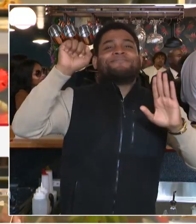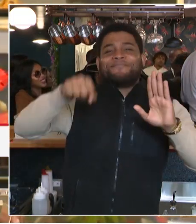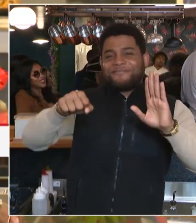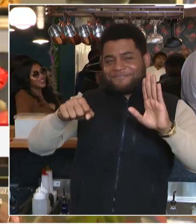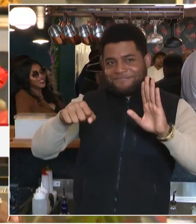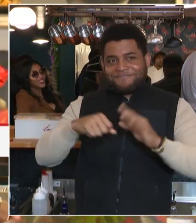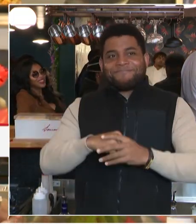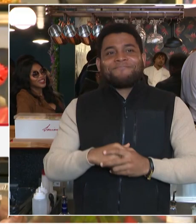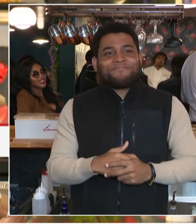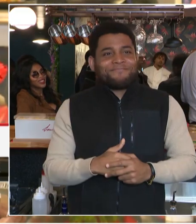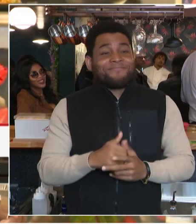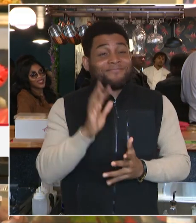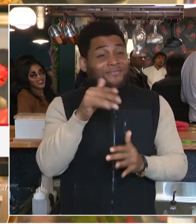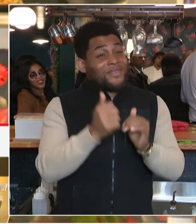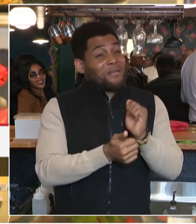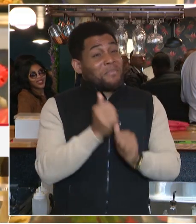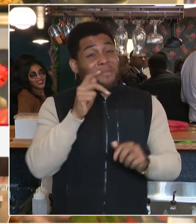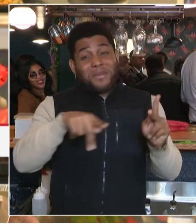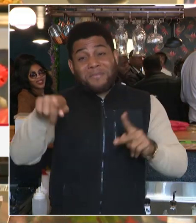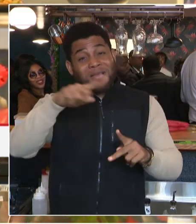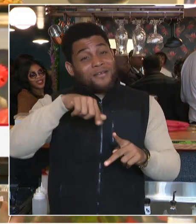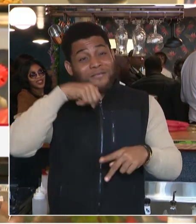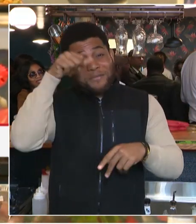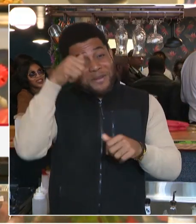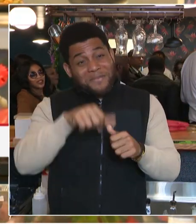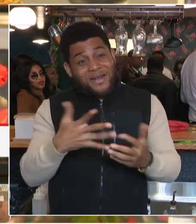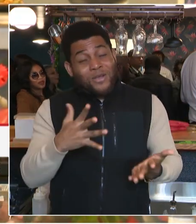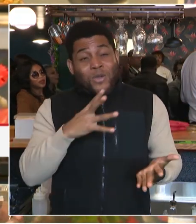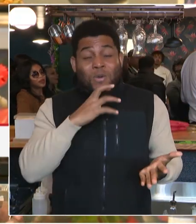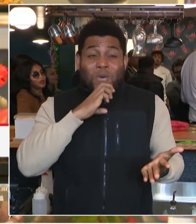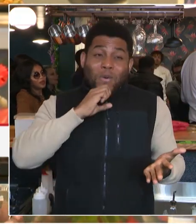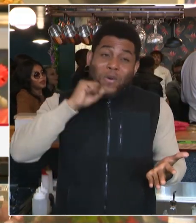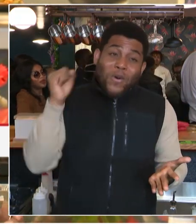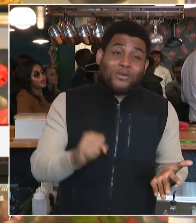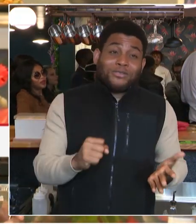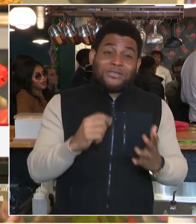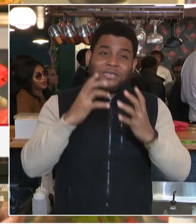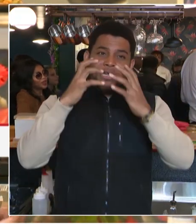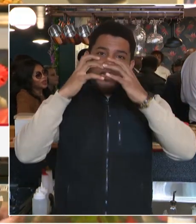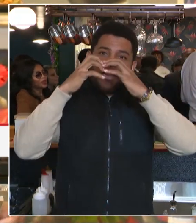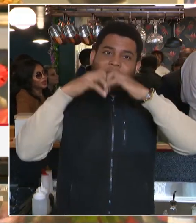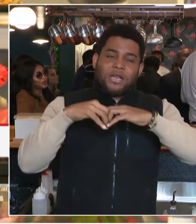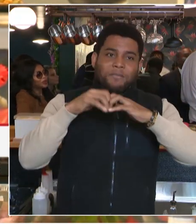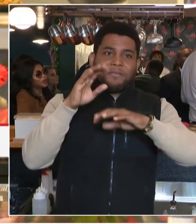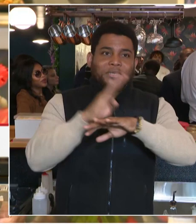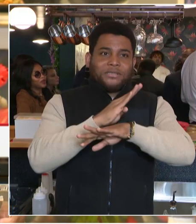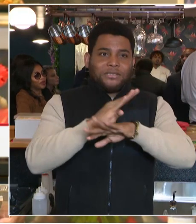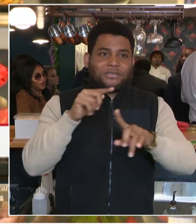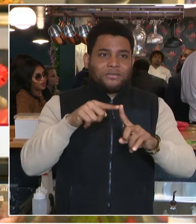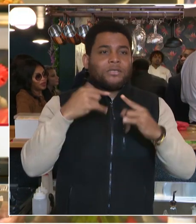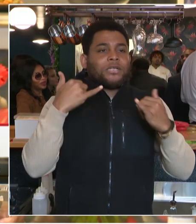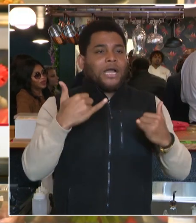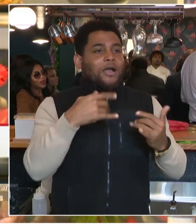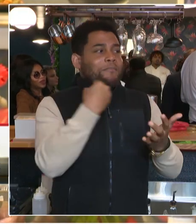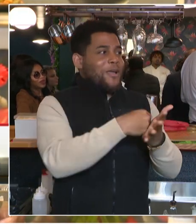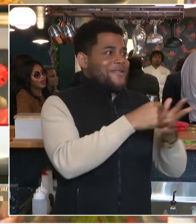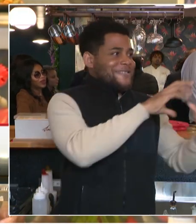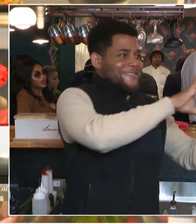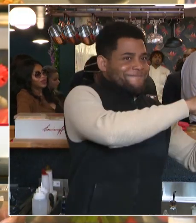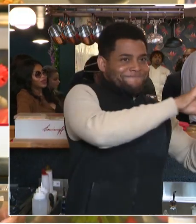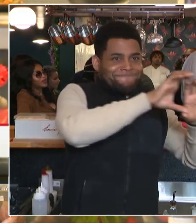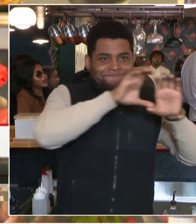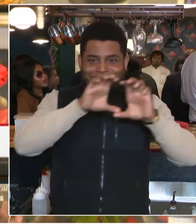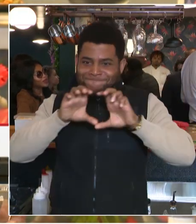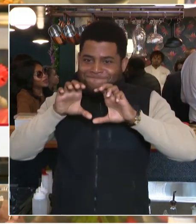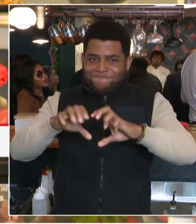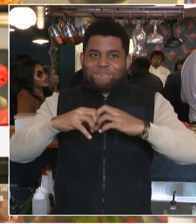Mark. It was an old building there, and now people live there, work there, dine, and we